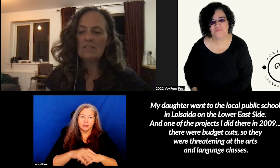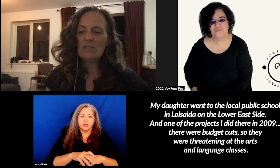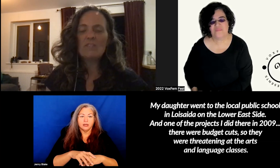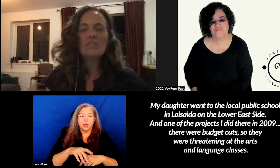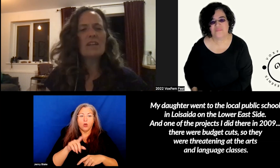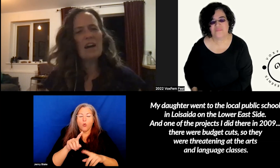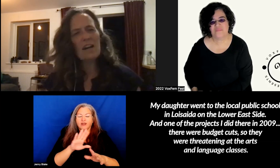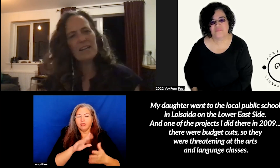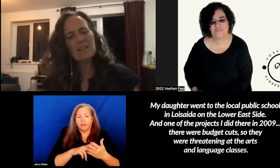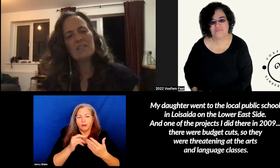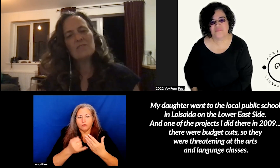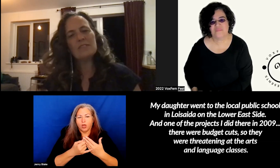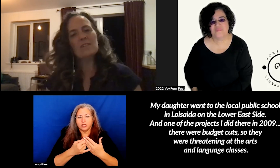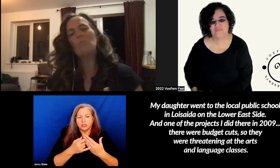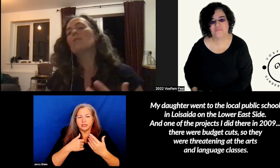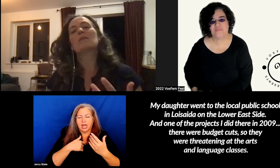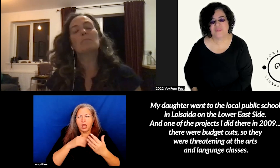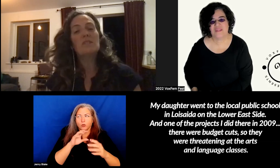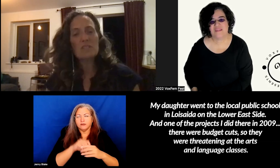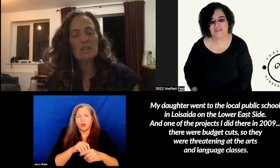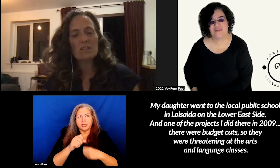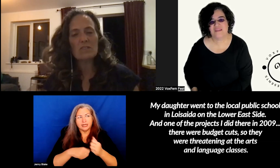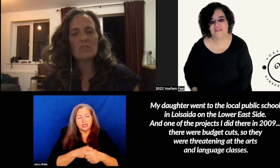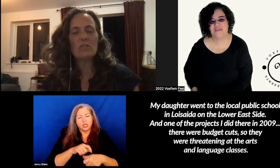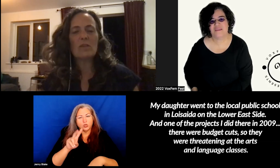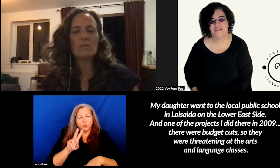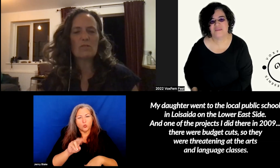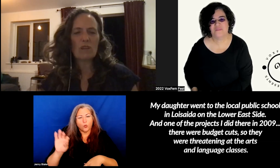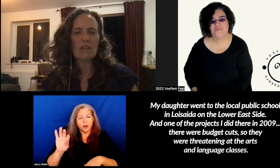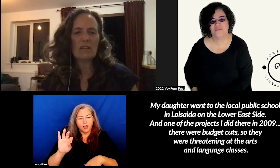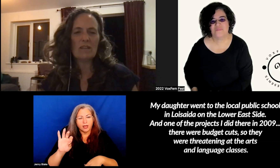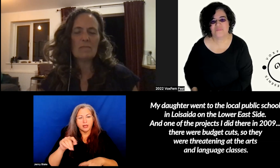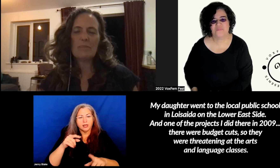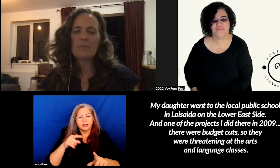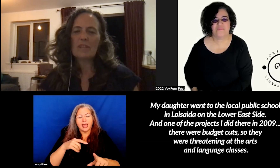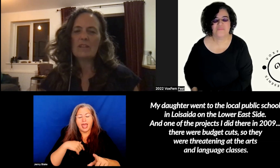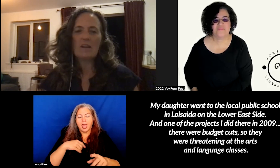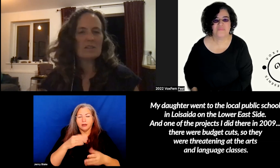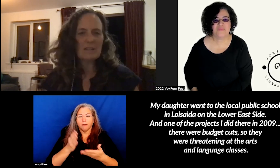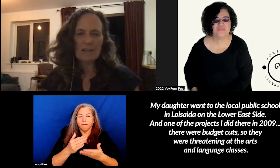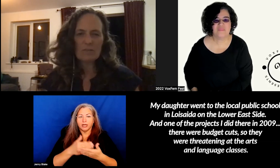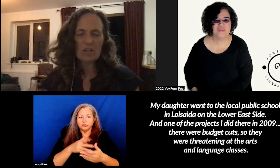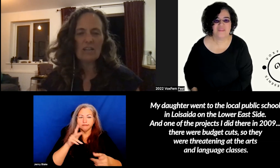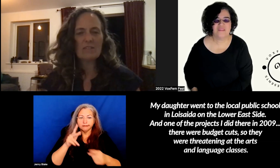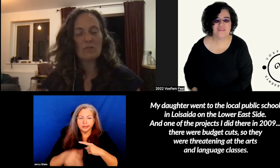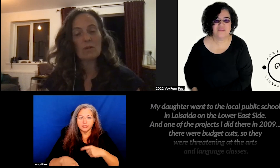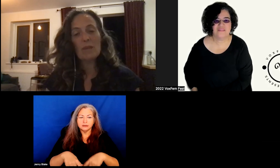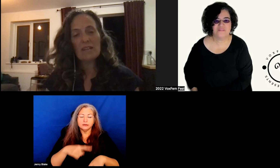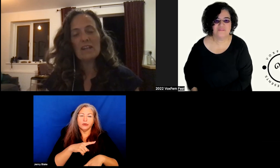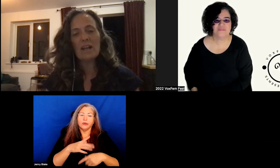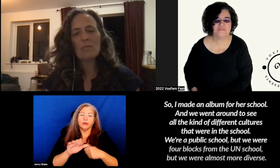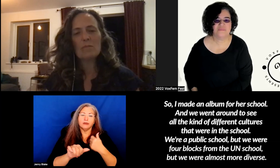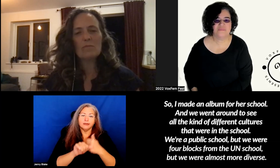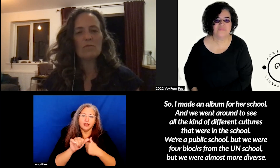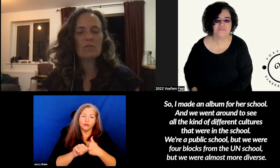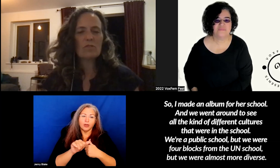in 2009, there were budget cuts. So they were threatening at the arts and language classes. So I made